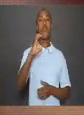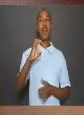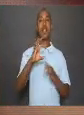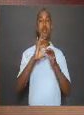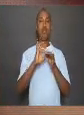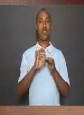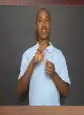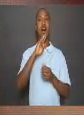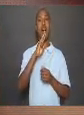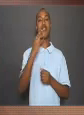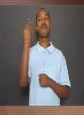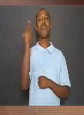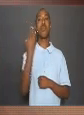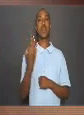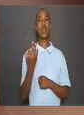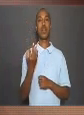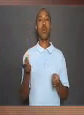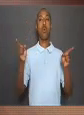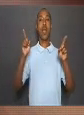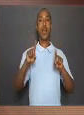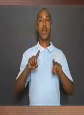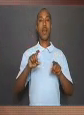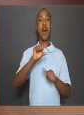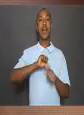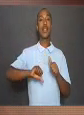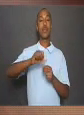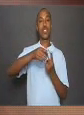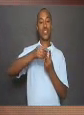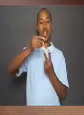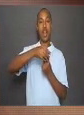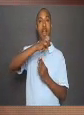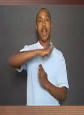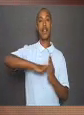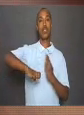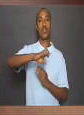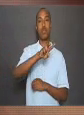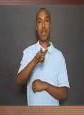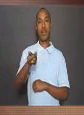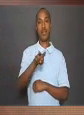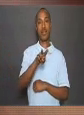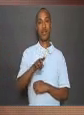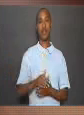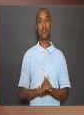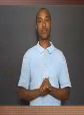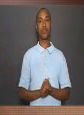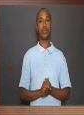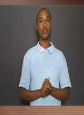Covalent bonds are formed when atoms share electron pairs.